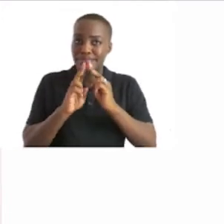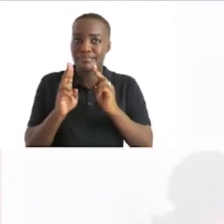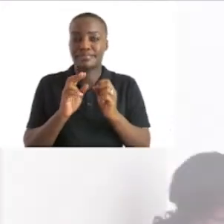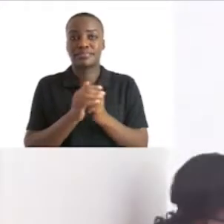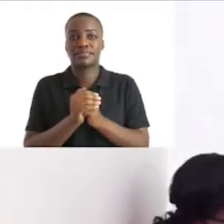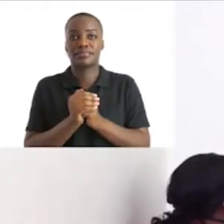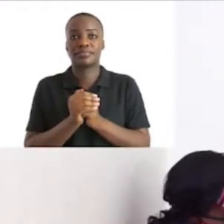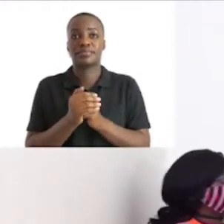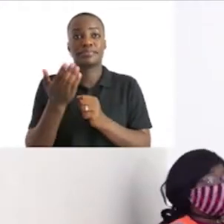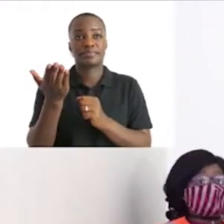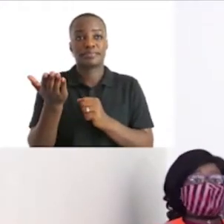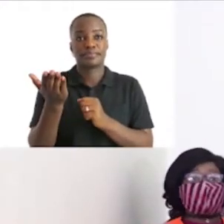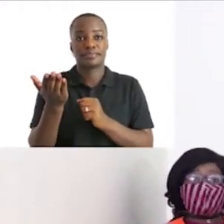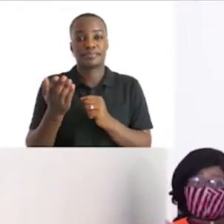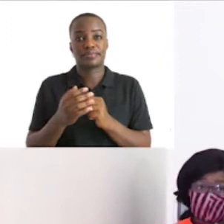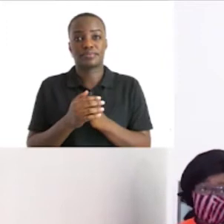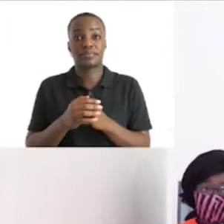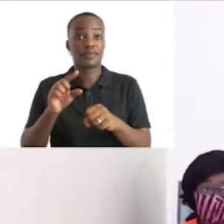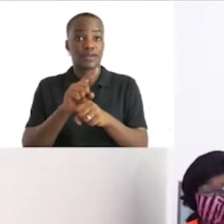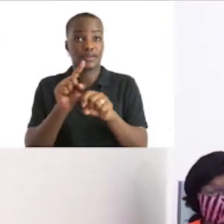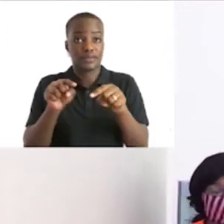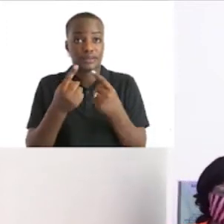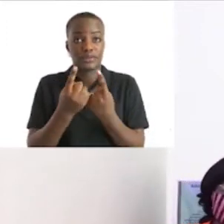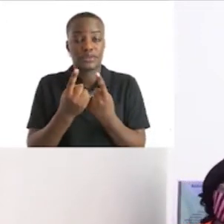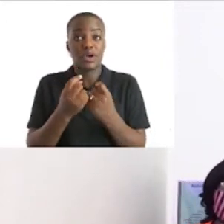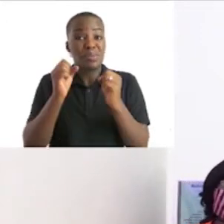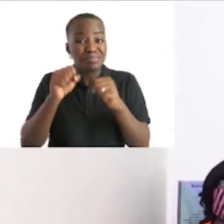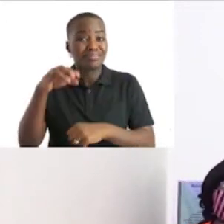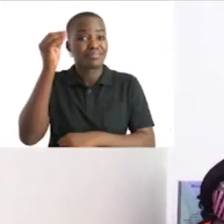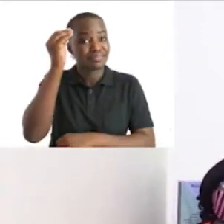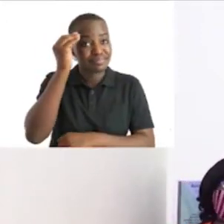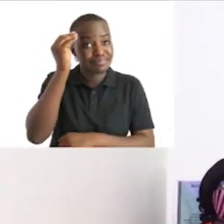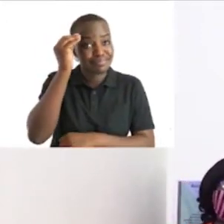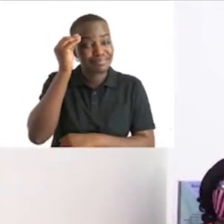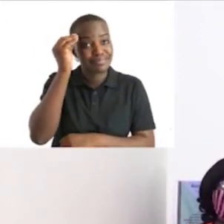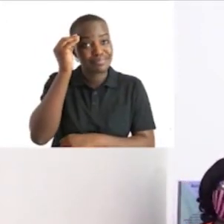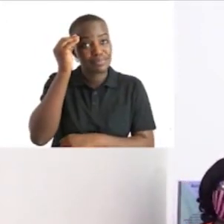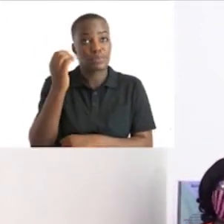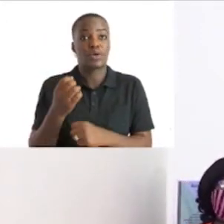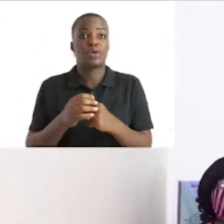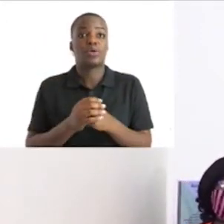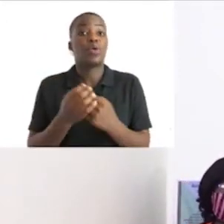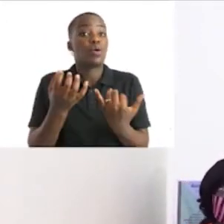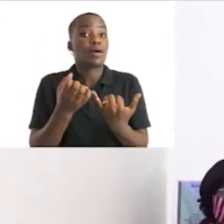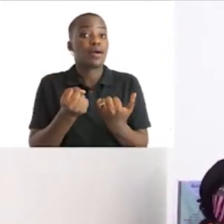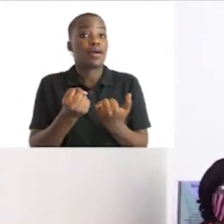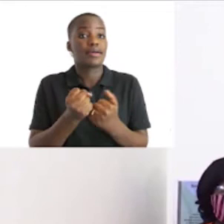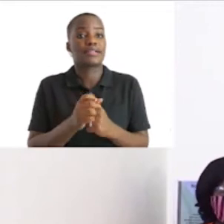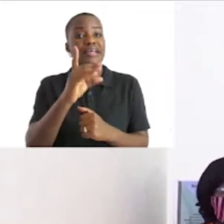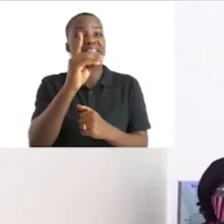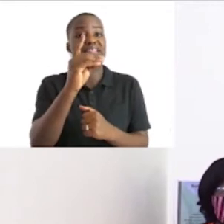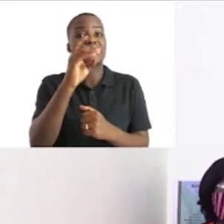board. The first thing you need to know is that we have something called